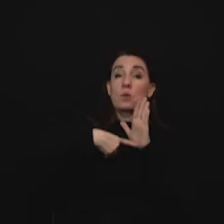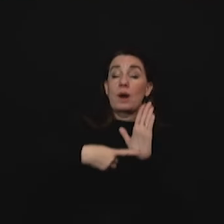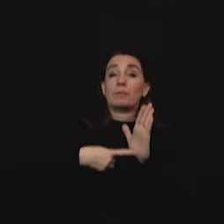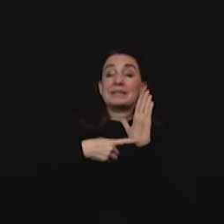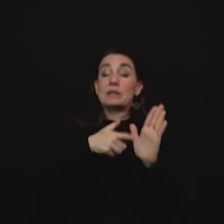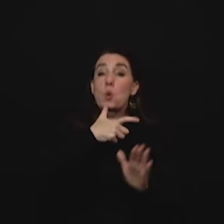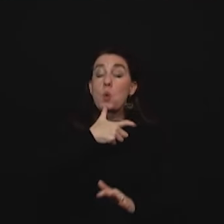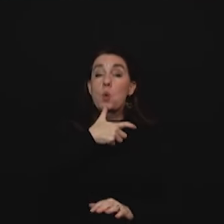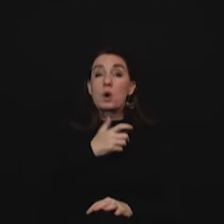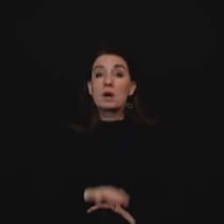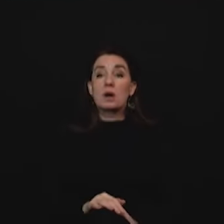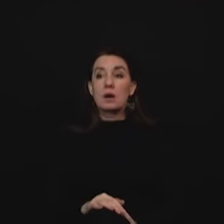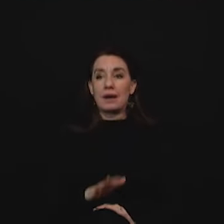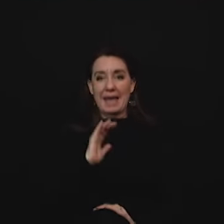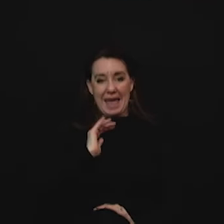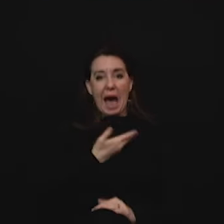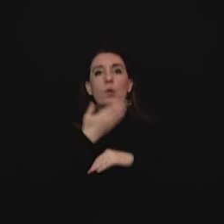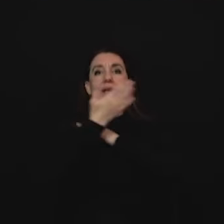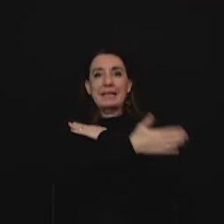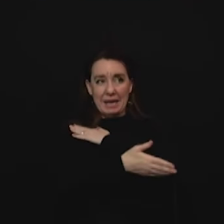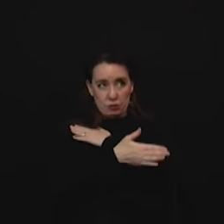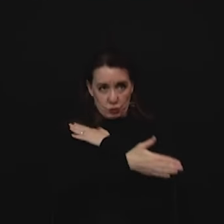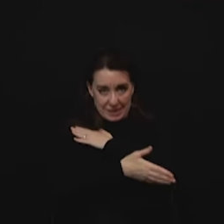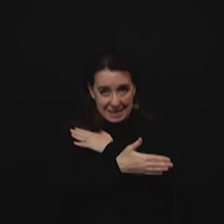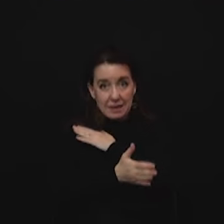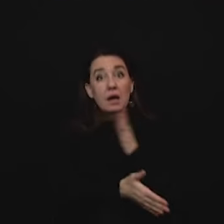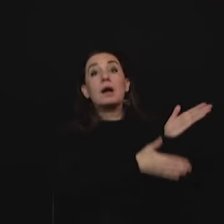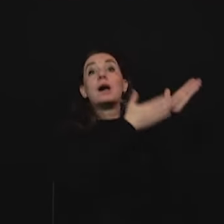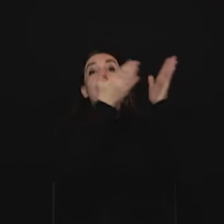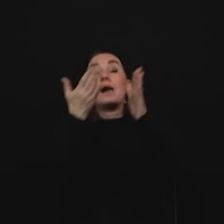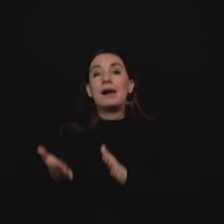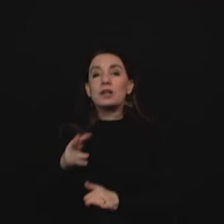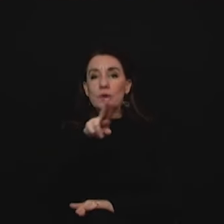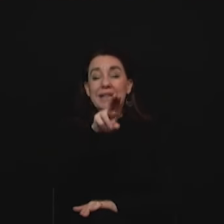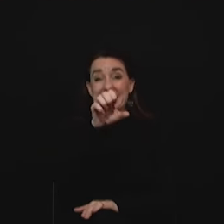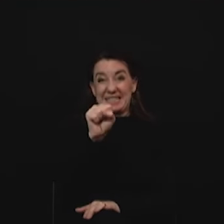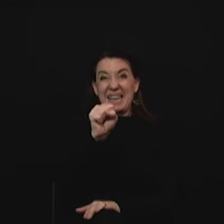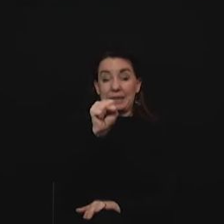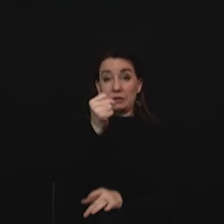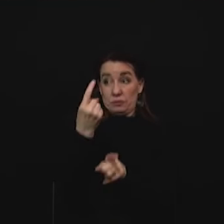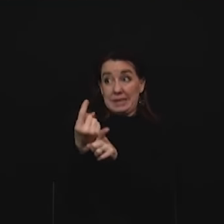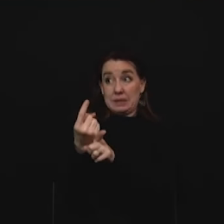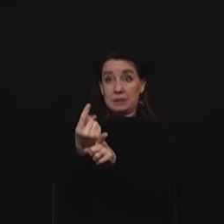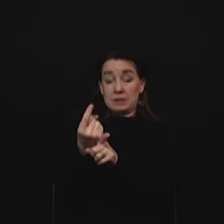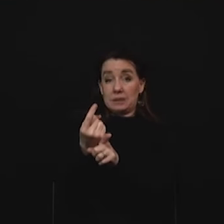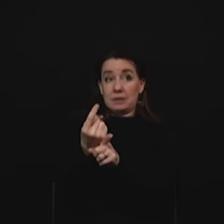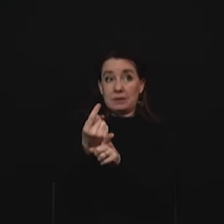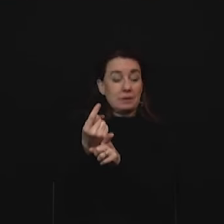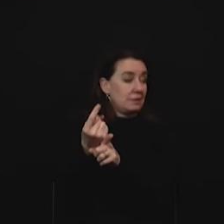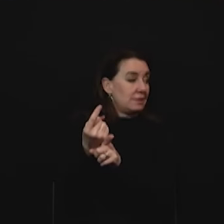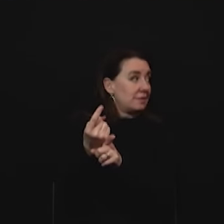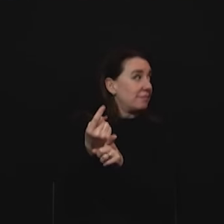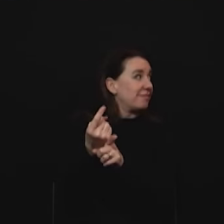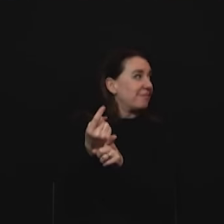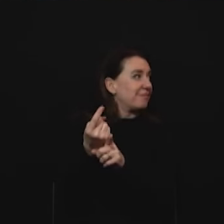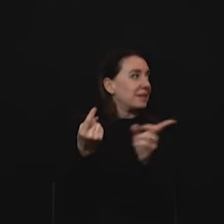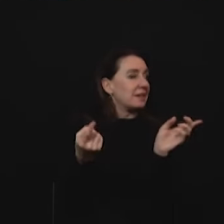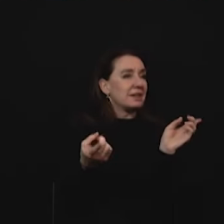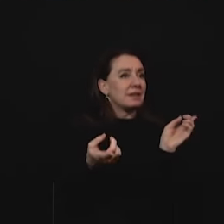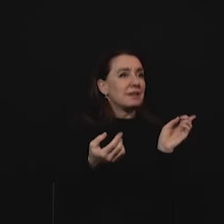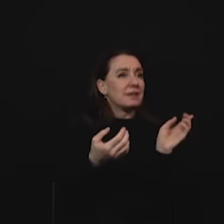who? Our country. Our country, which means United who? United States. Yeah, United States, which means who, Reagan? God.